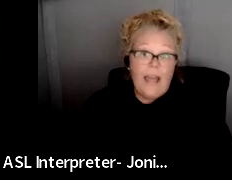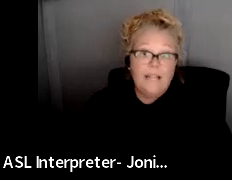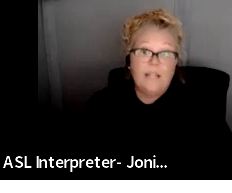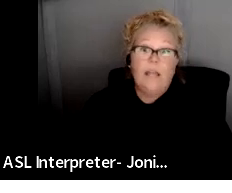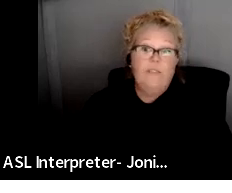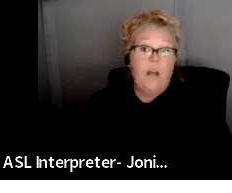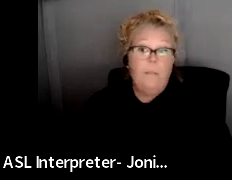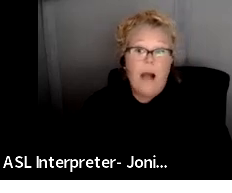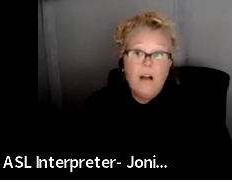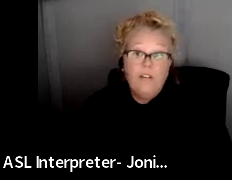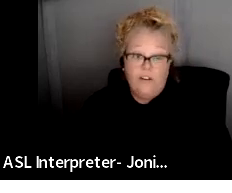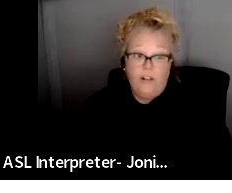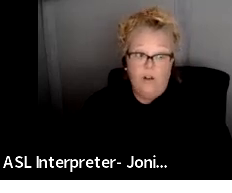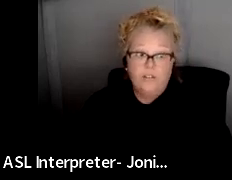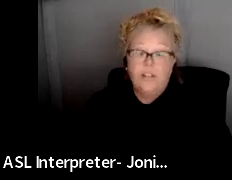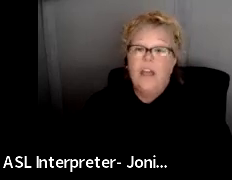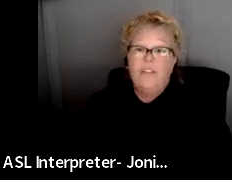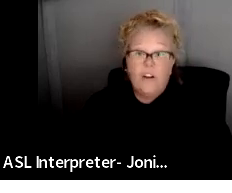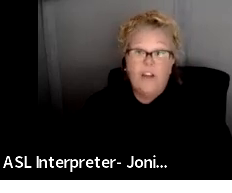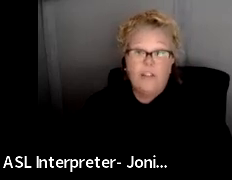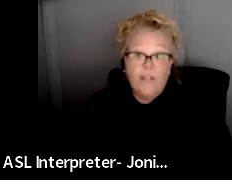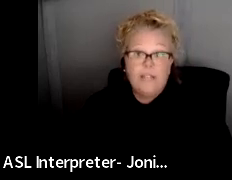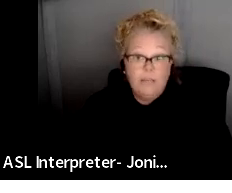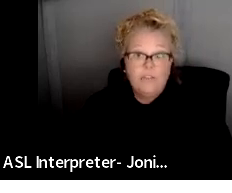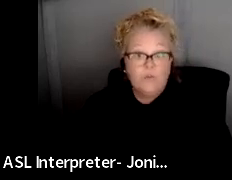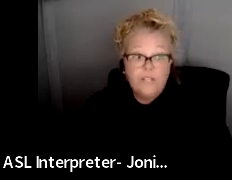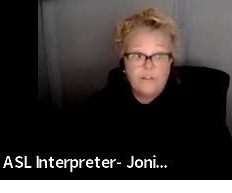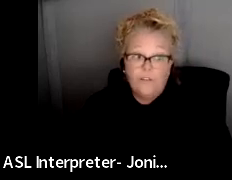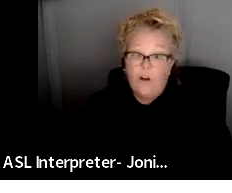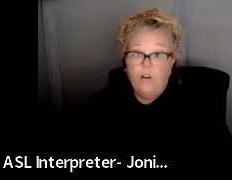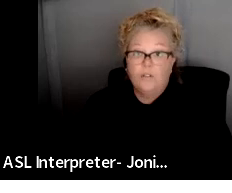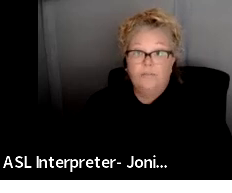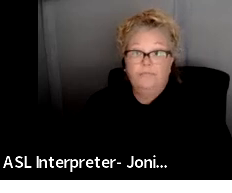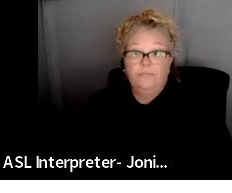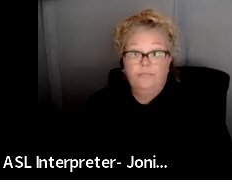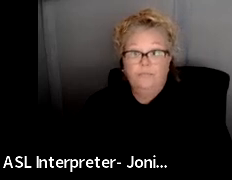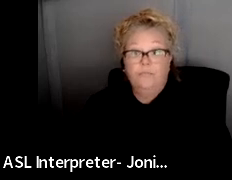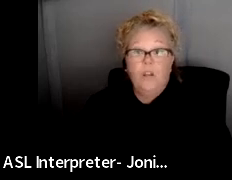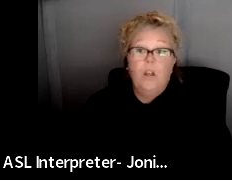that has even a mild hearing loss, they're at 3 times the risk for falls.